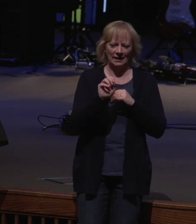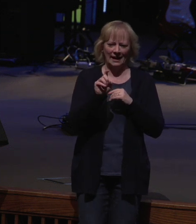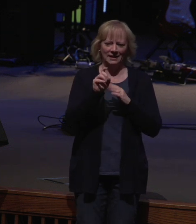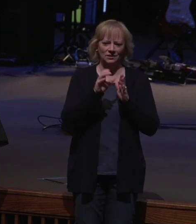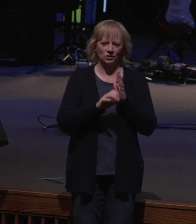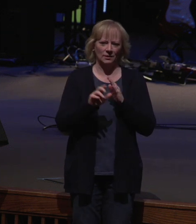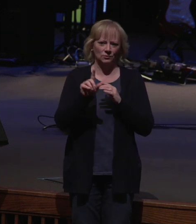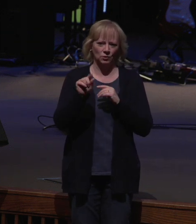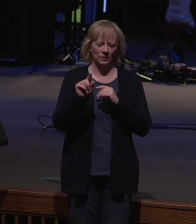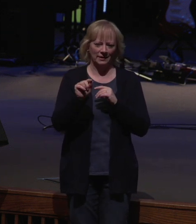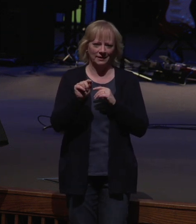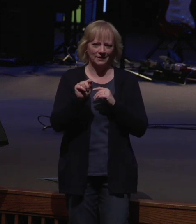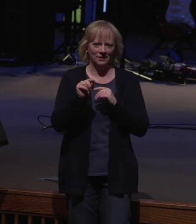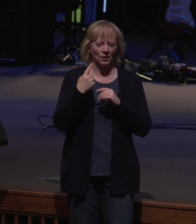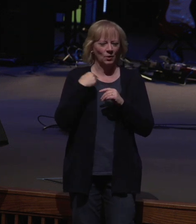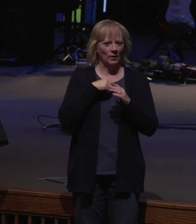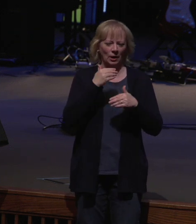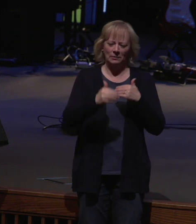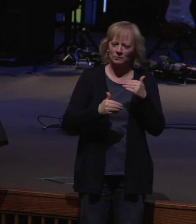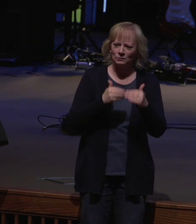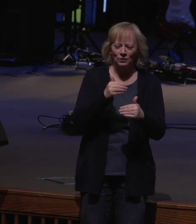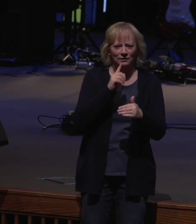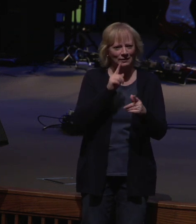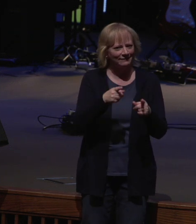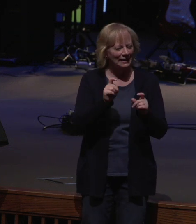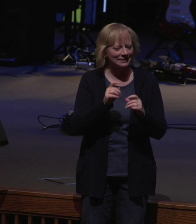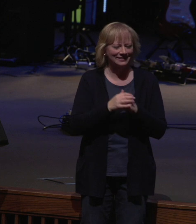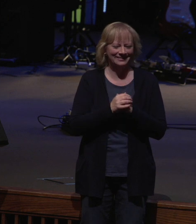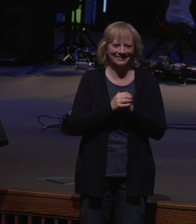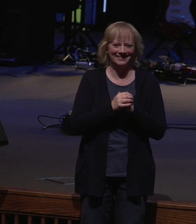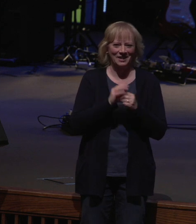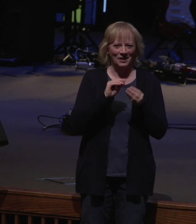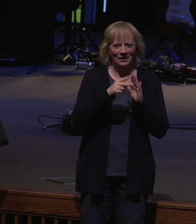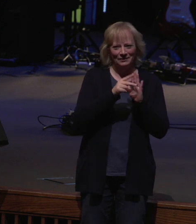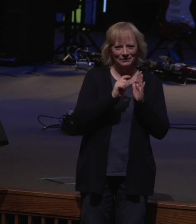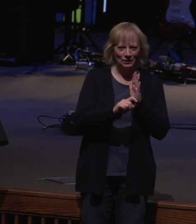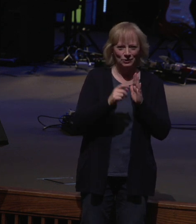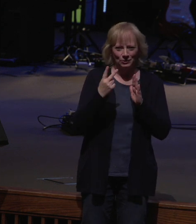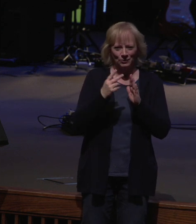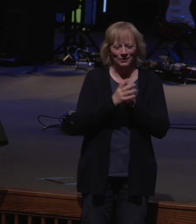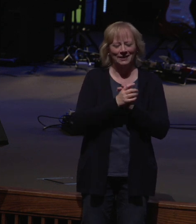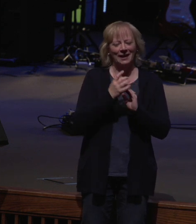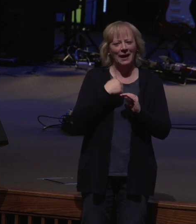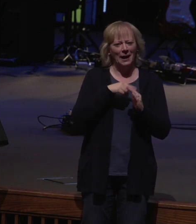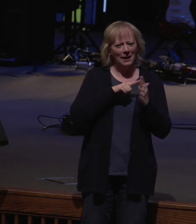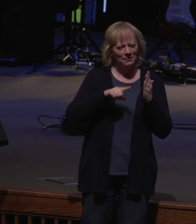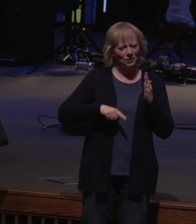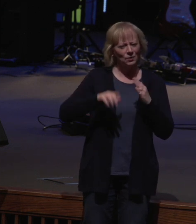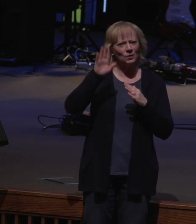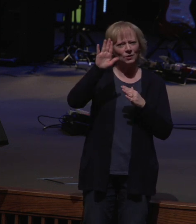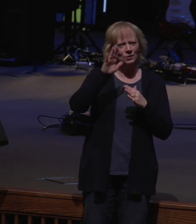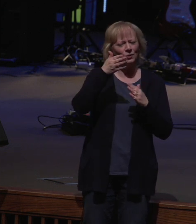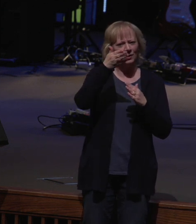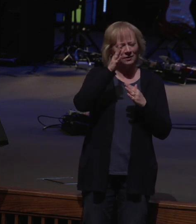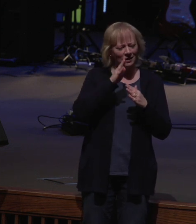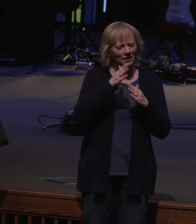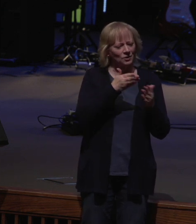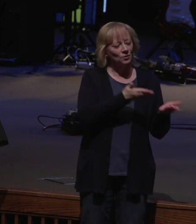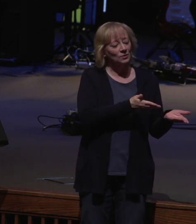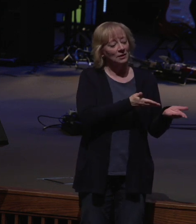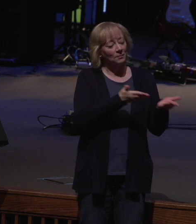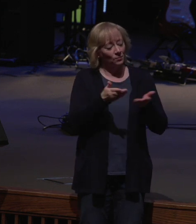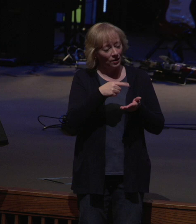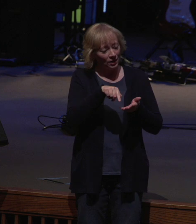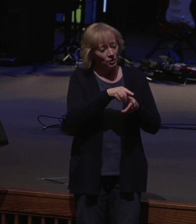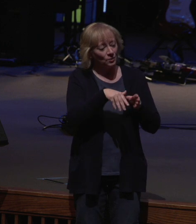chapter 20. We're moving super fast. I am the Lord your God who brought you out of the land of Egypt,